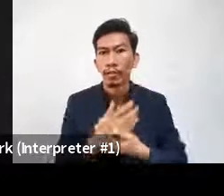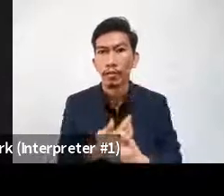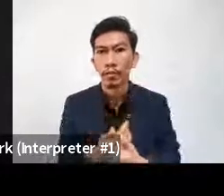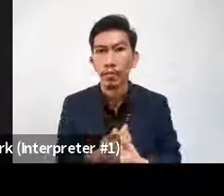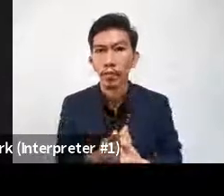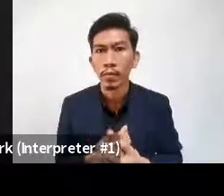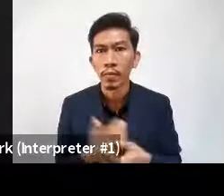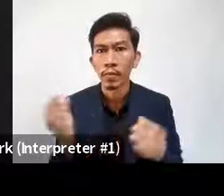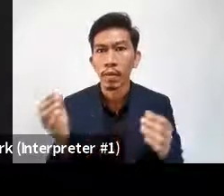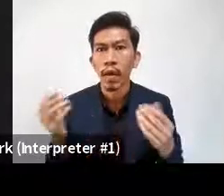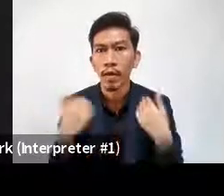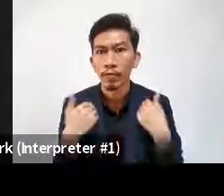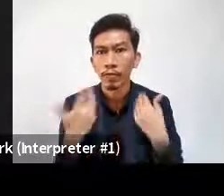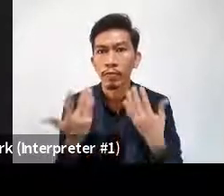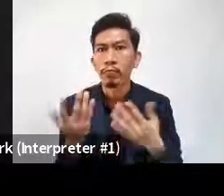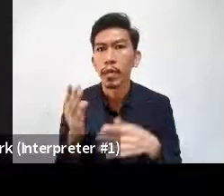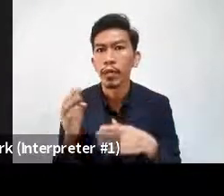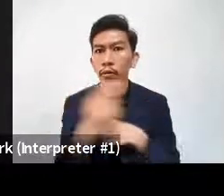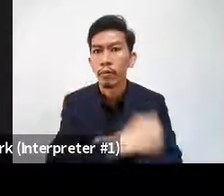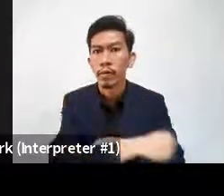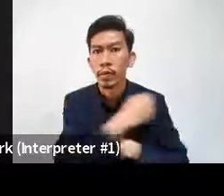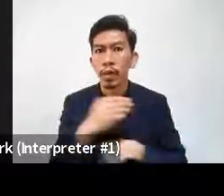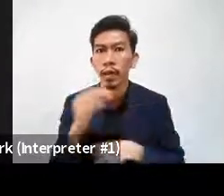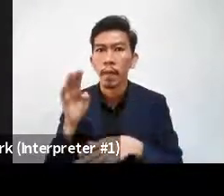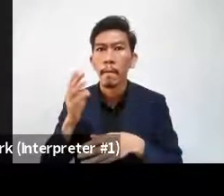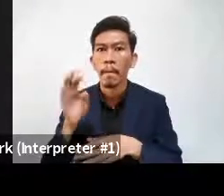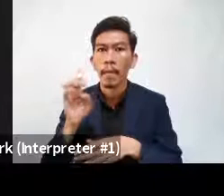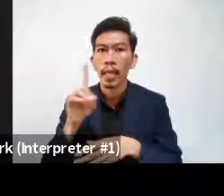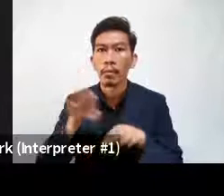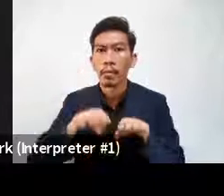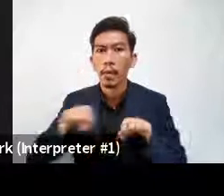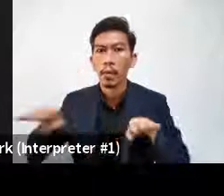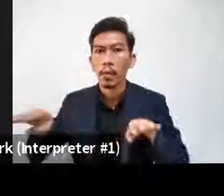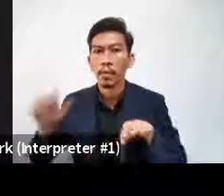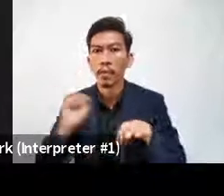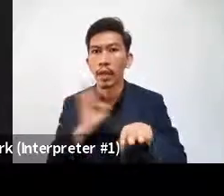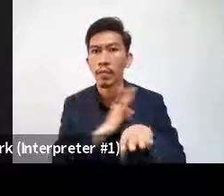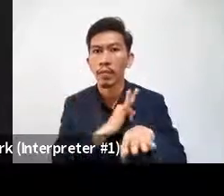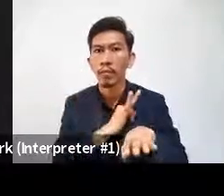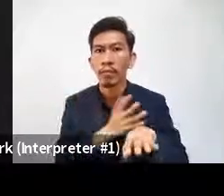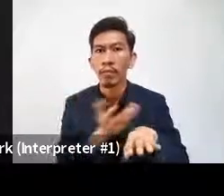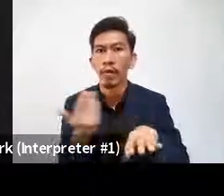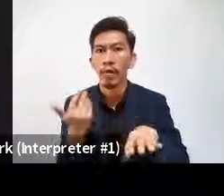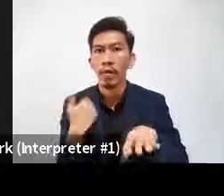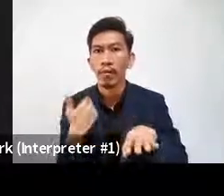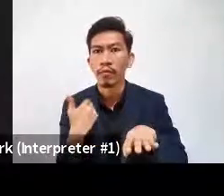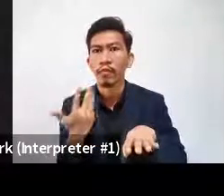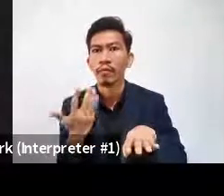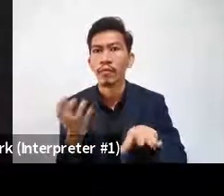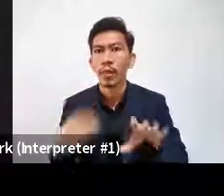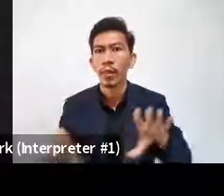hospital beds, staff, and resources to COVID-19 services. There was closure of